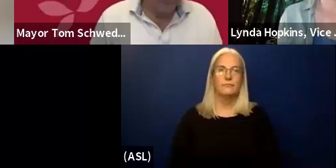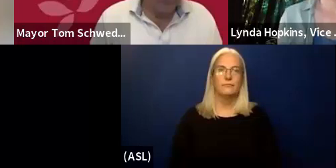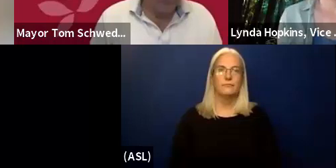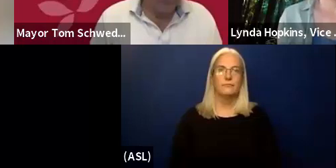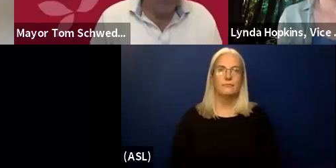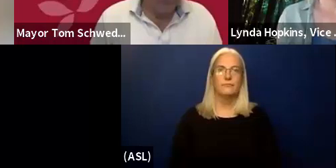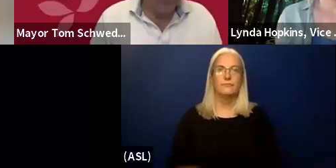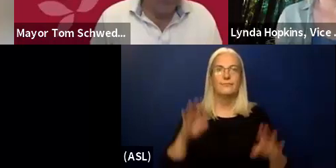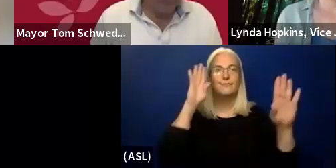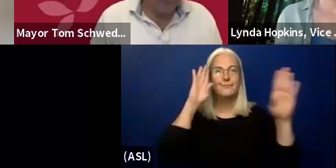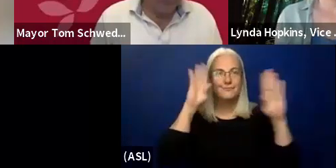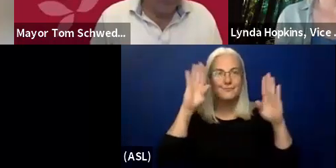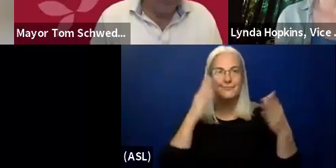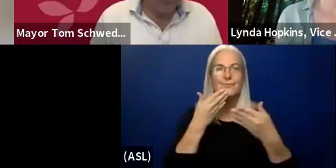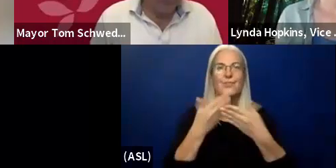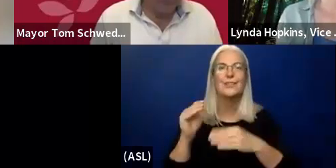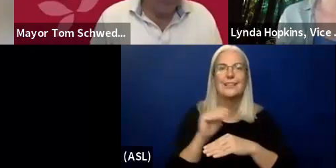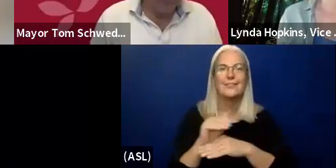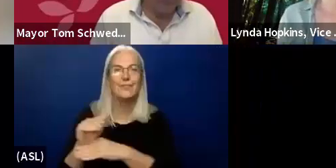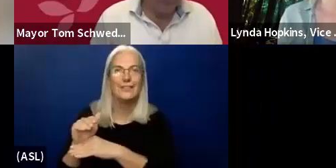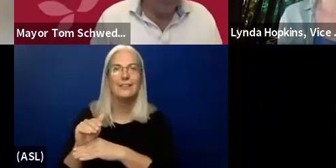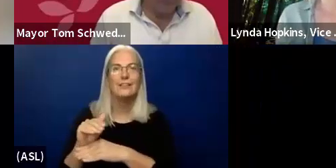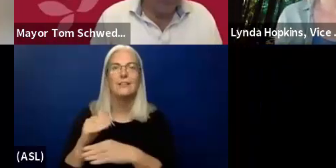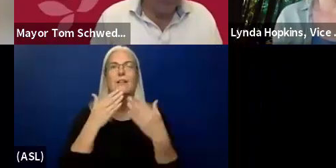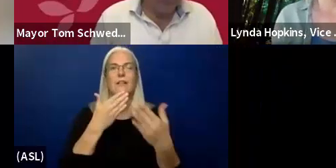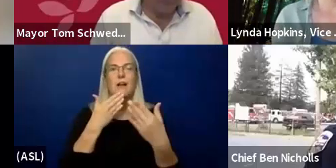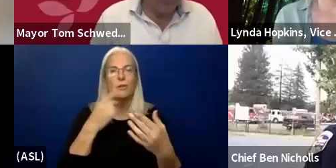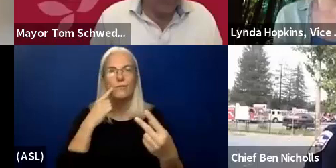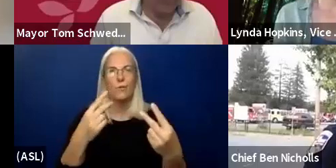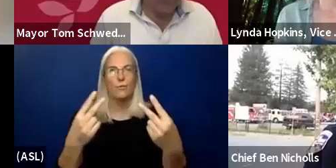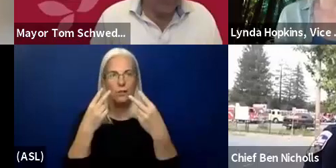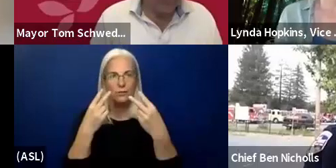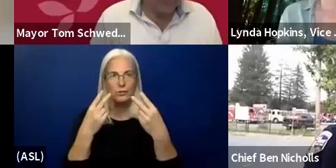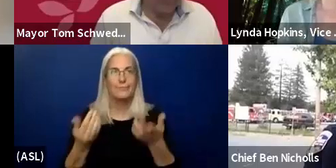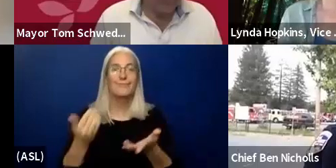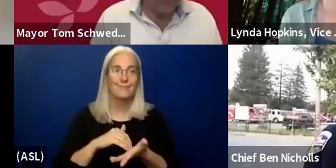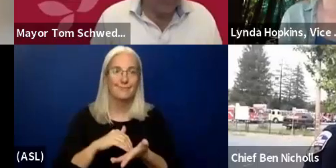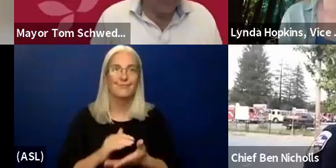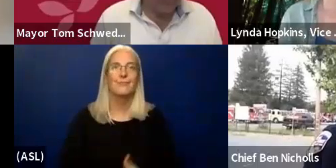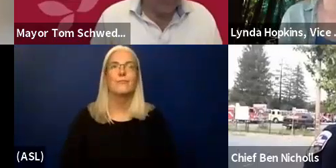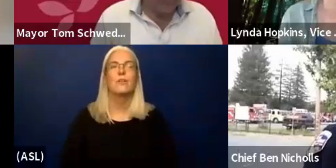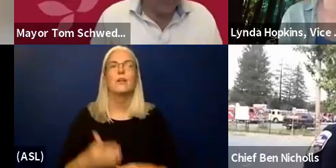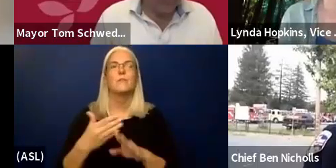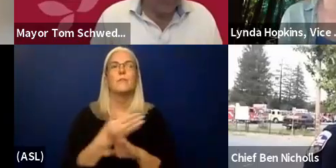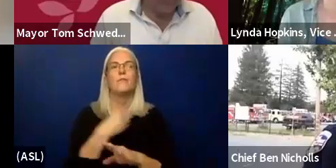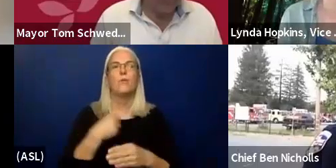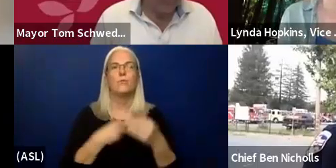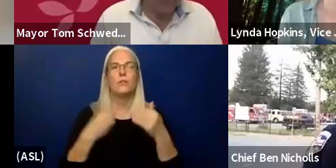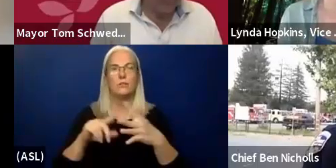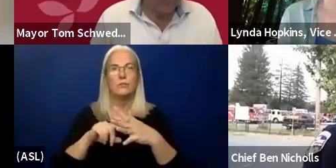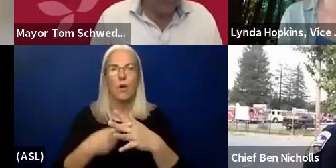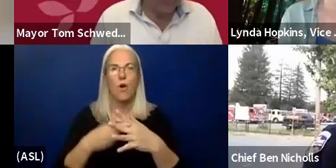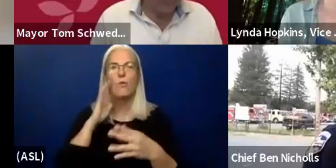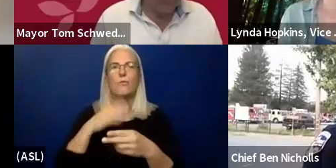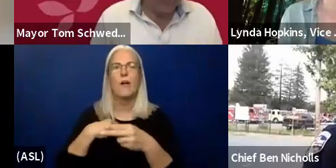Good evening. Thank you all for joining us once again. Before we get started, we do have a brief message for our